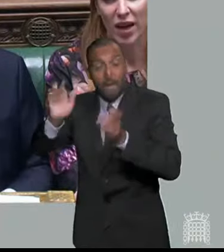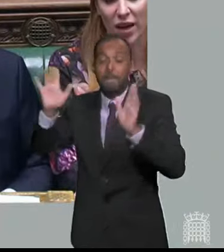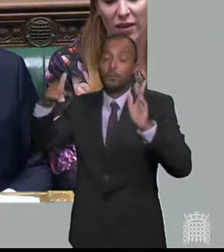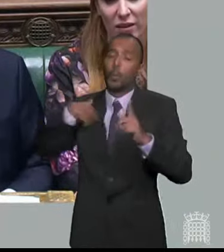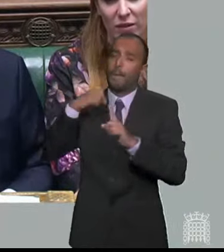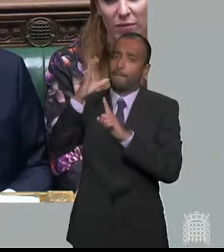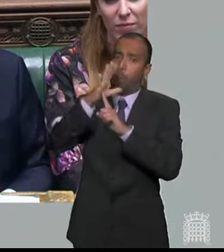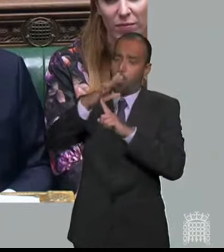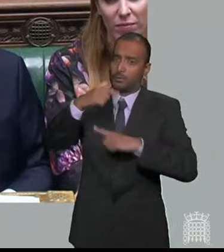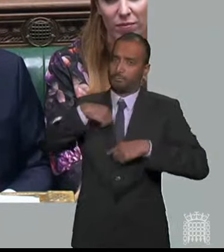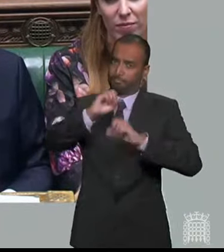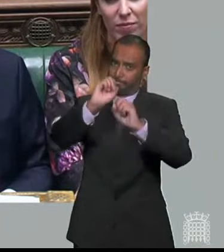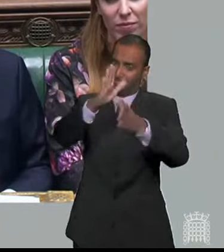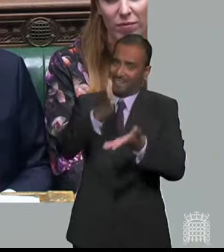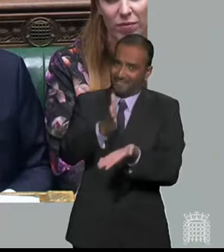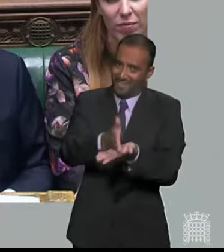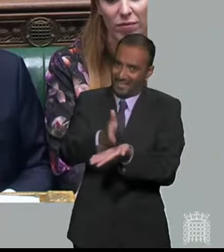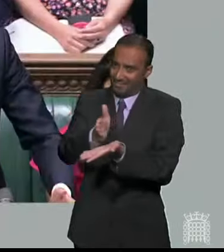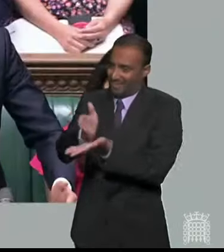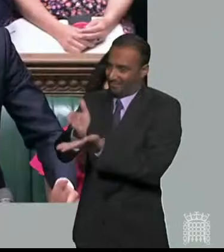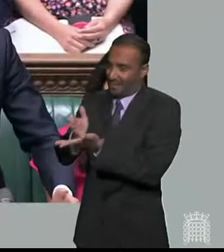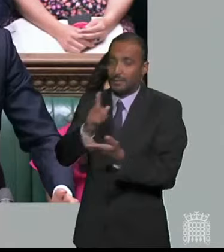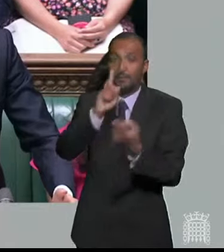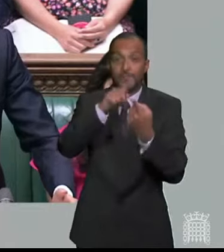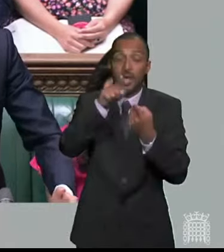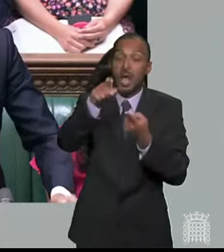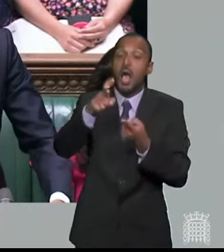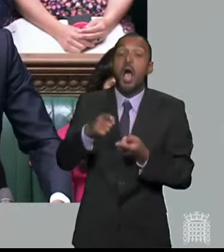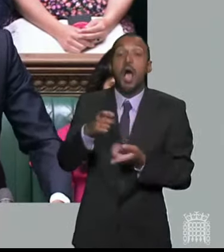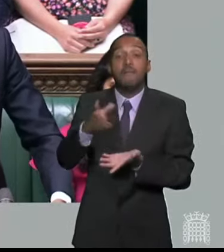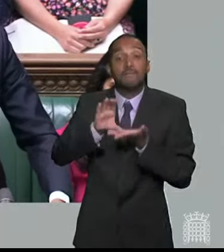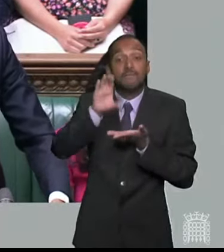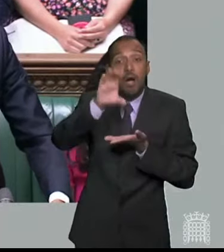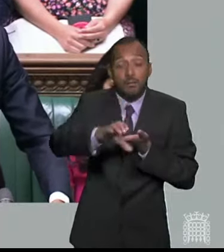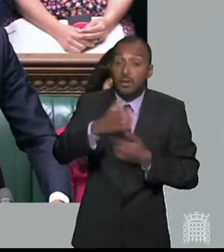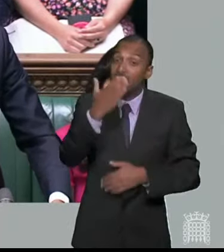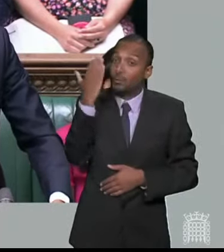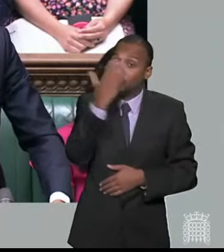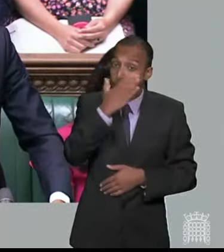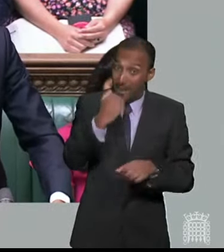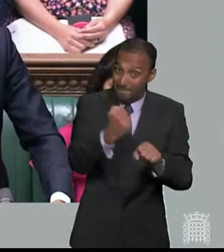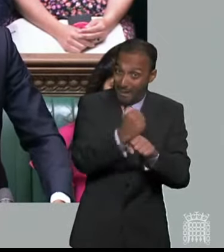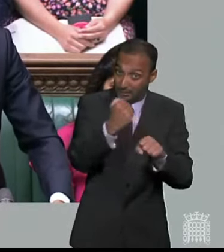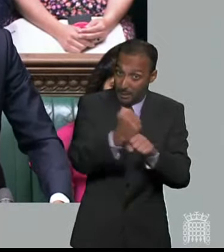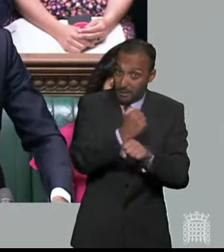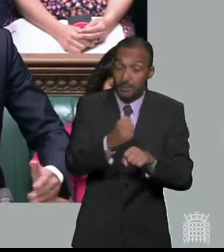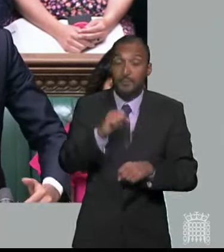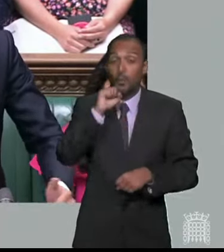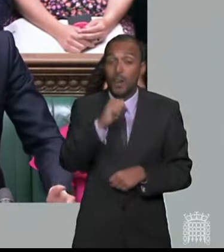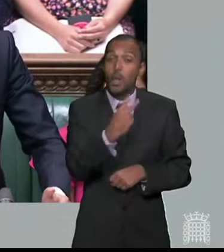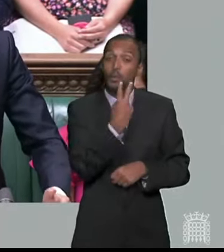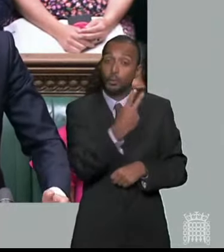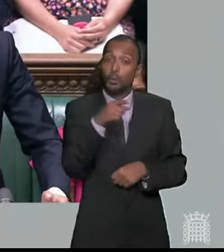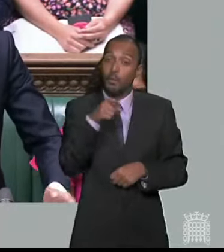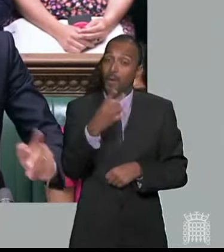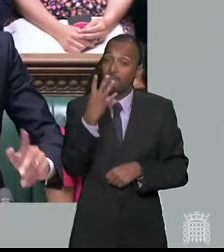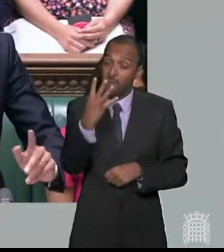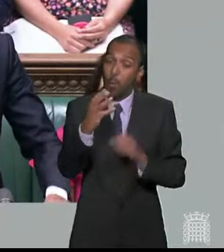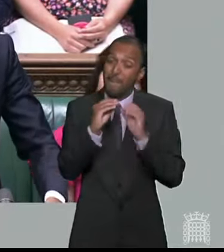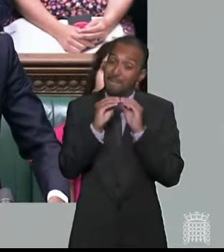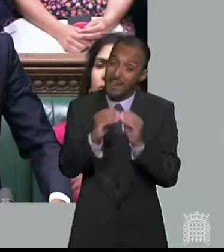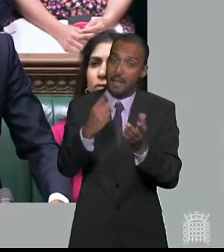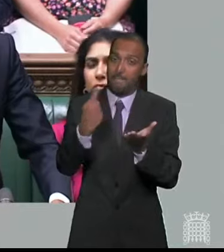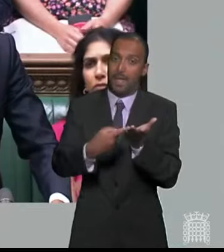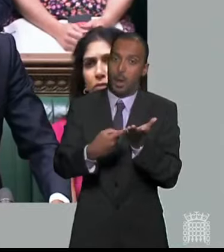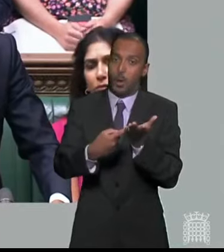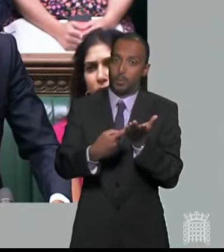facts. Funding for school maintenance and rebuilding will average £2.6 billion a year over this Parliament as a